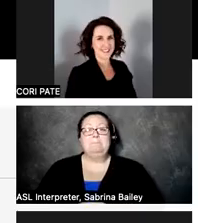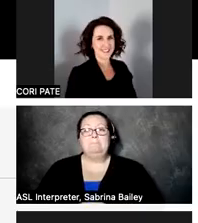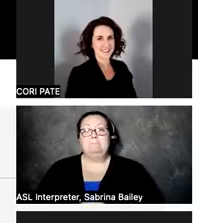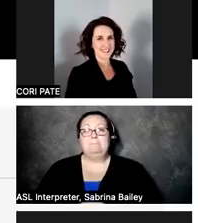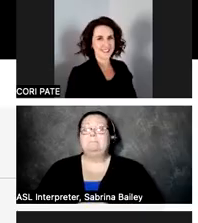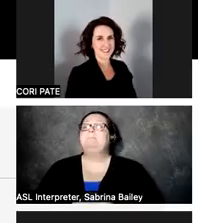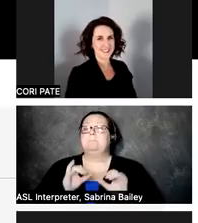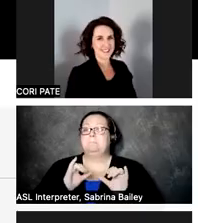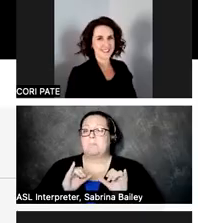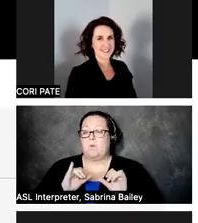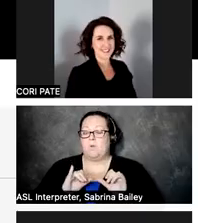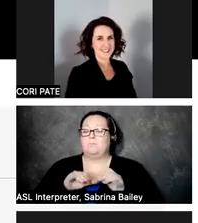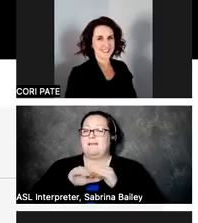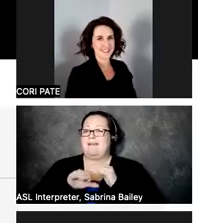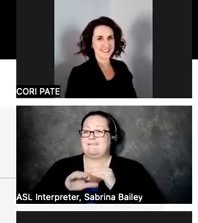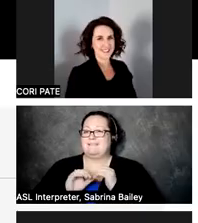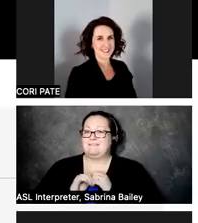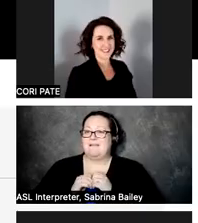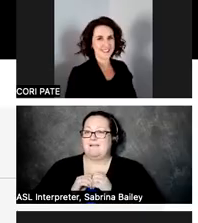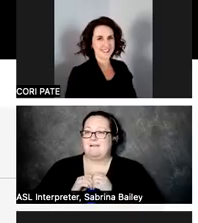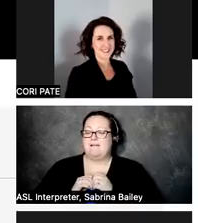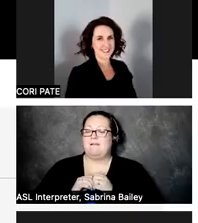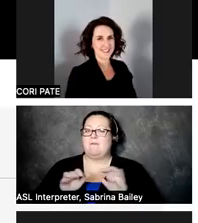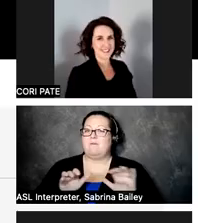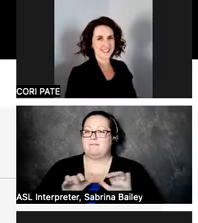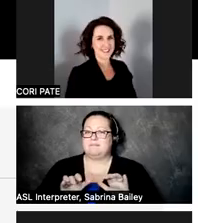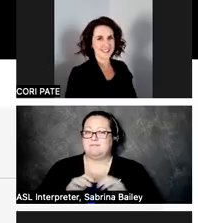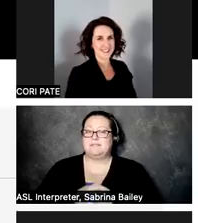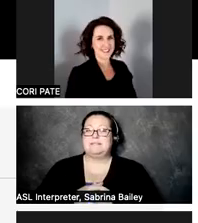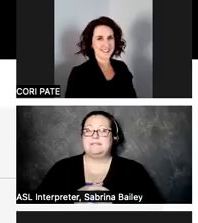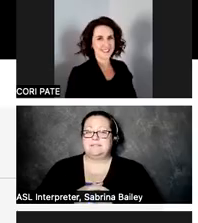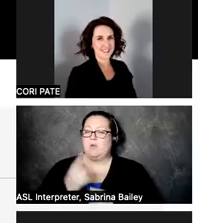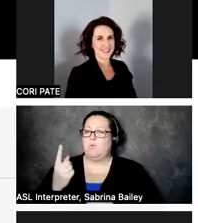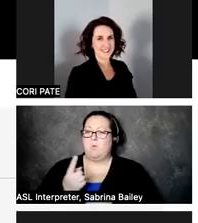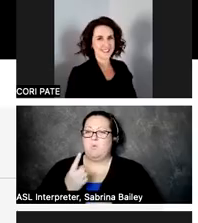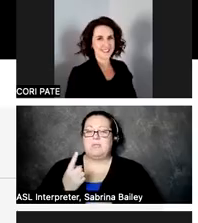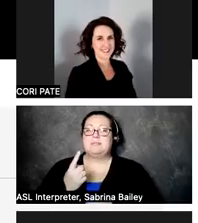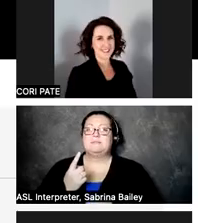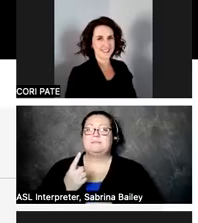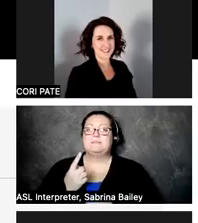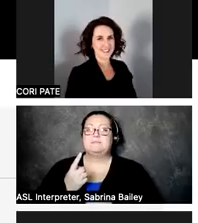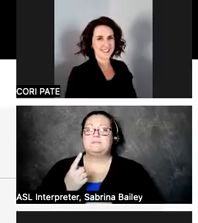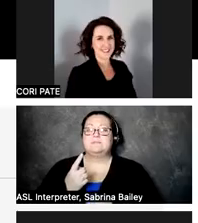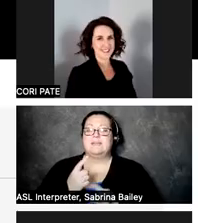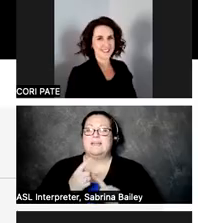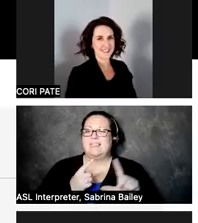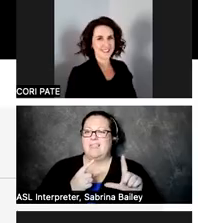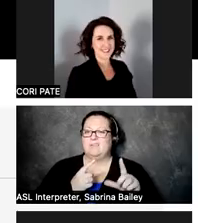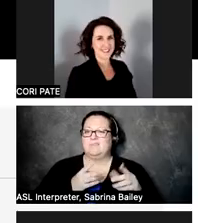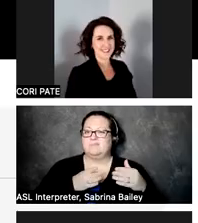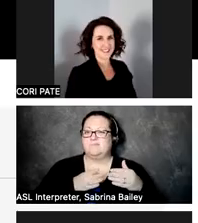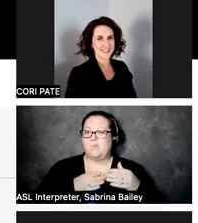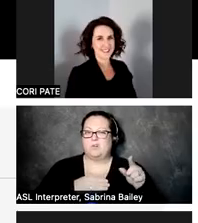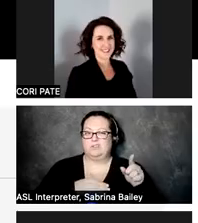So to access a Slido activity, it's always on the left side of the screen. There